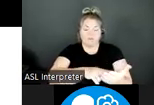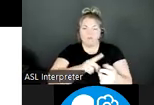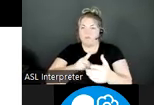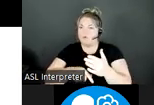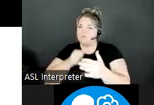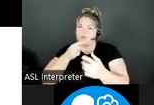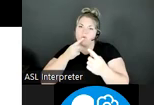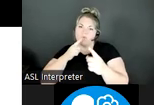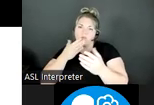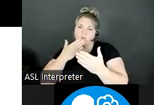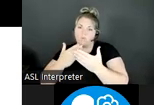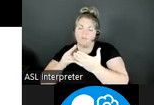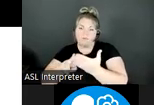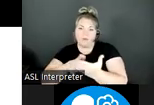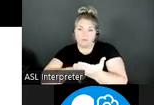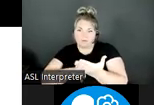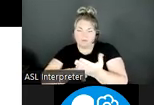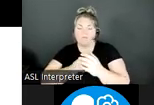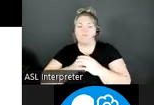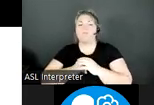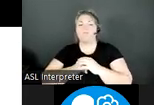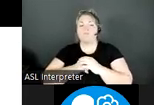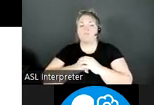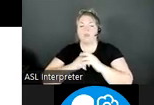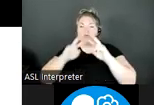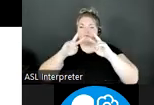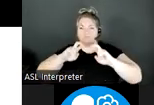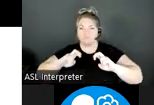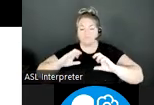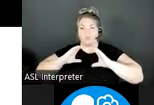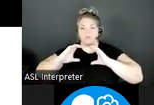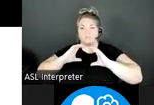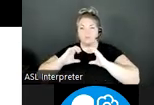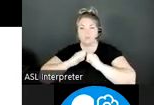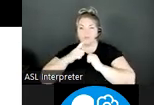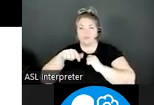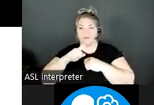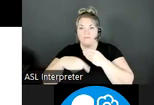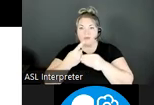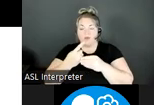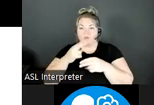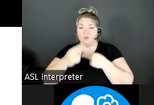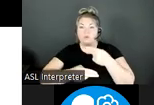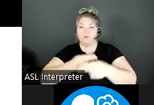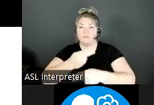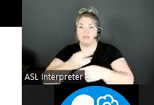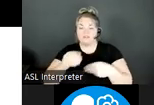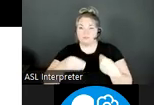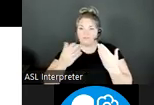well in contracting, and just explored the conversation with them about universalizing